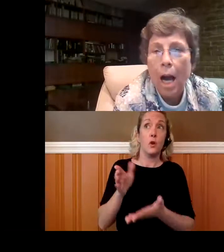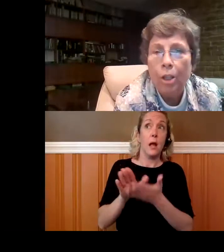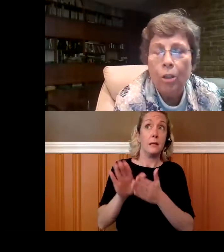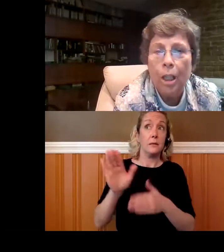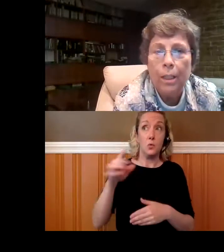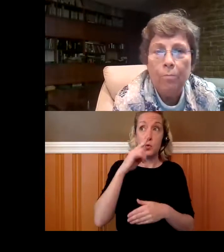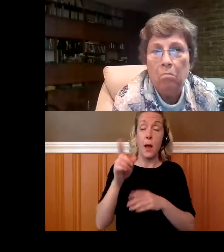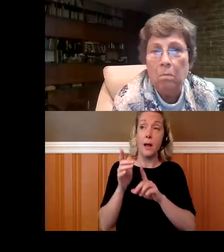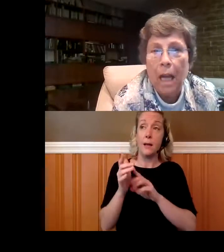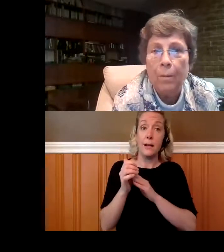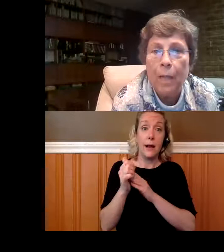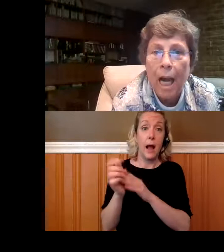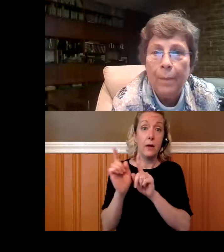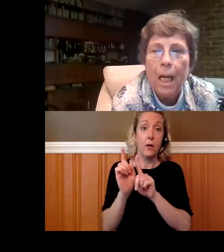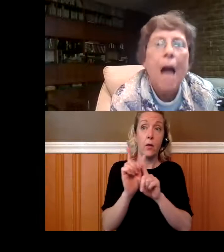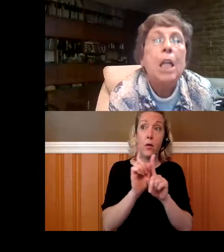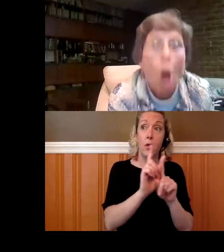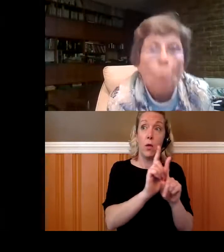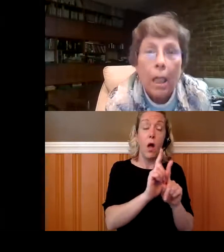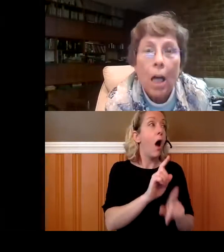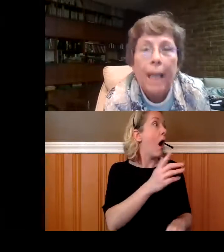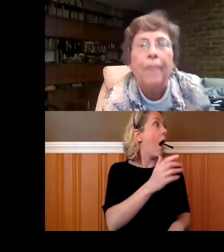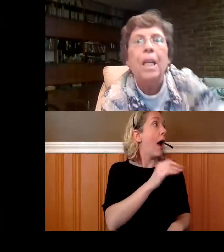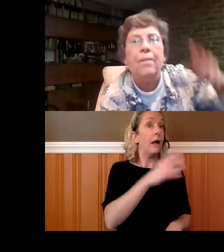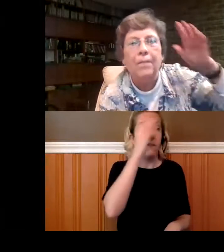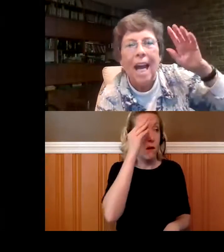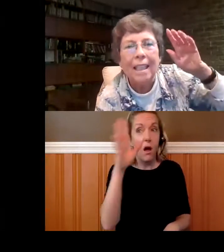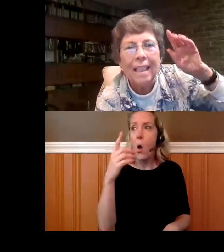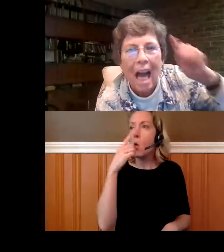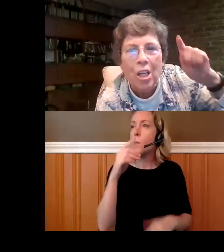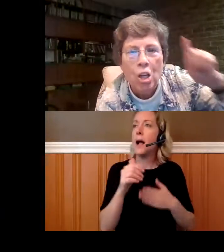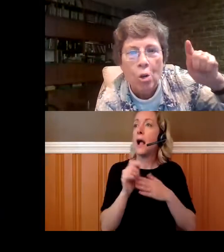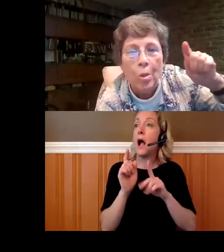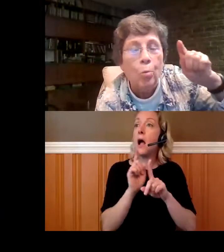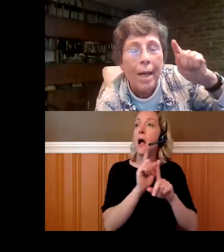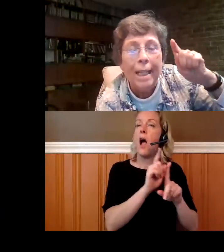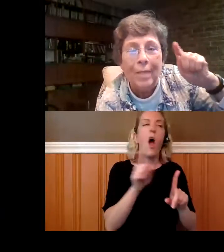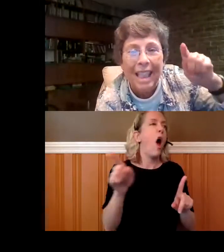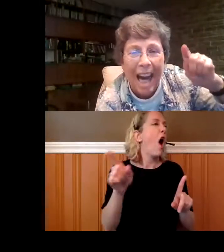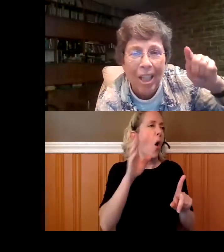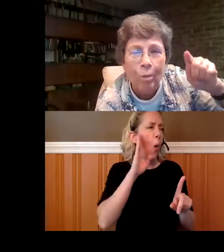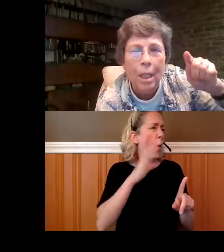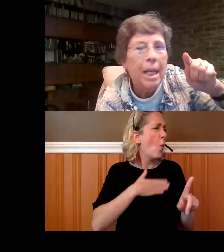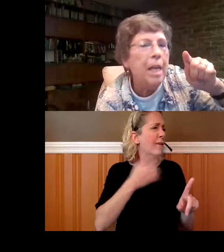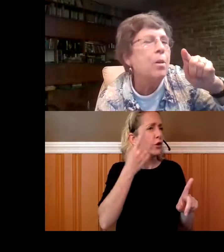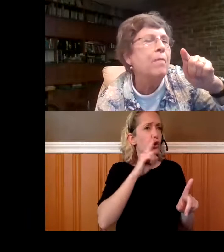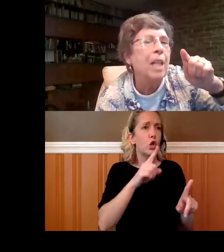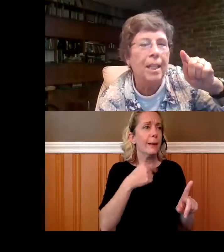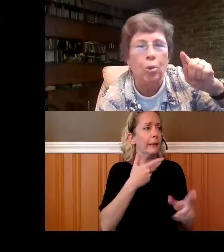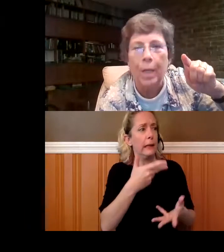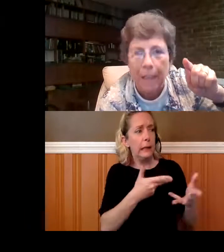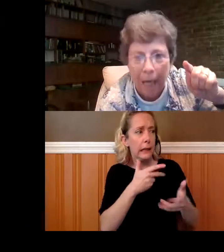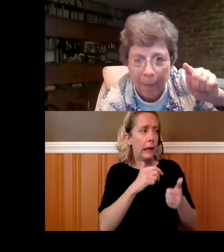if that guy knew you wanted him to guide you, he would have done it 20 times. He would have done it. He just didn't know what you